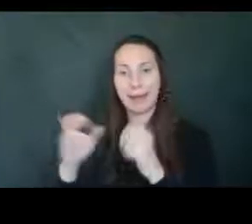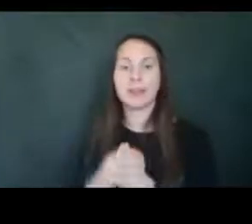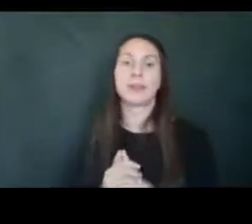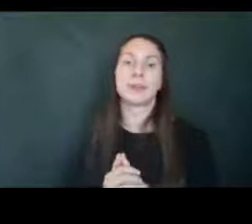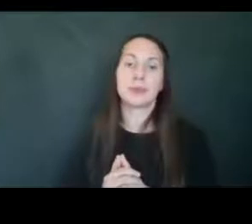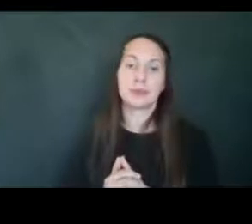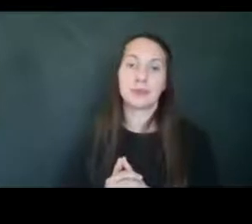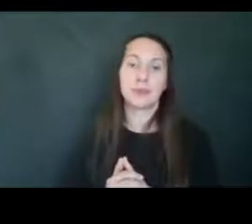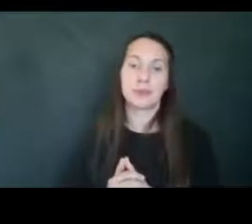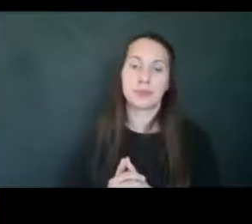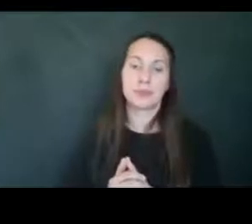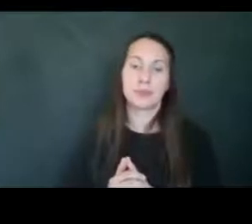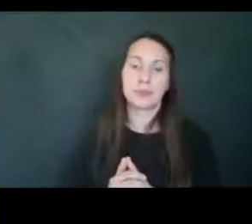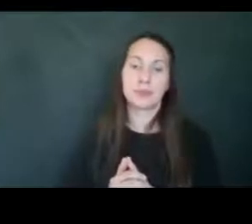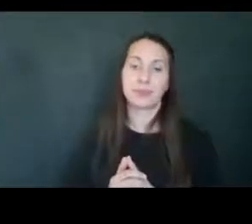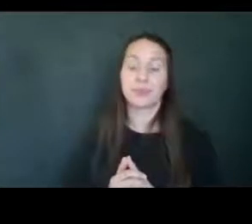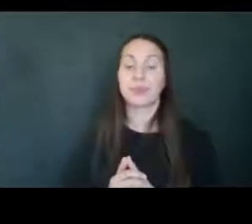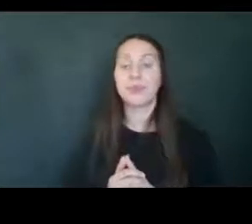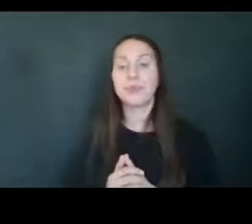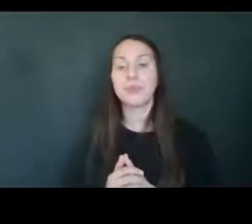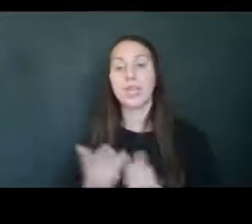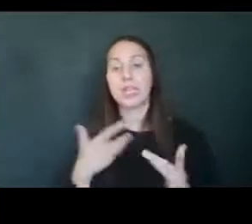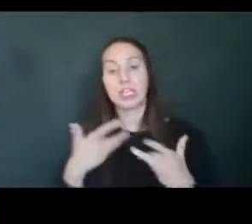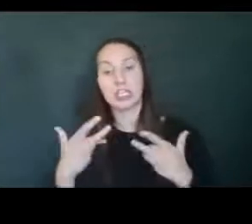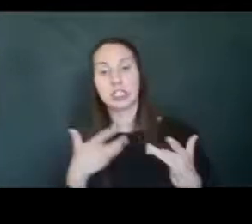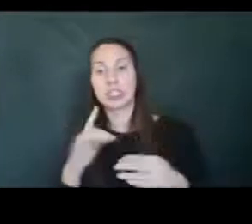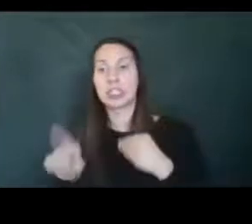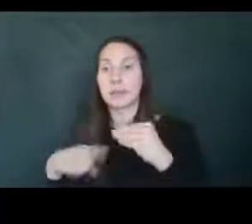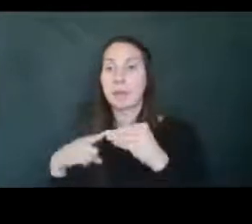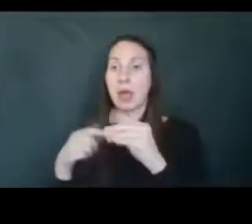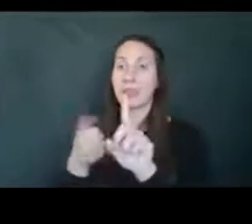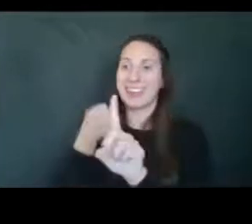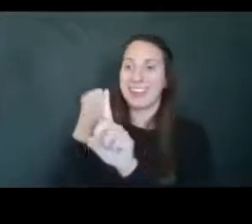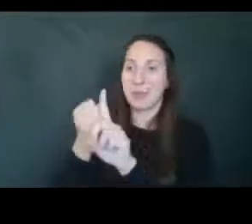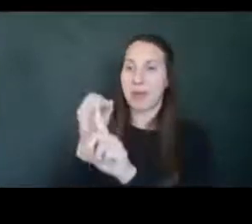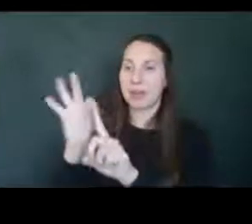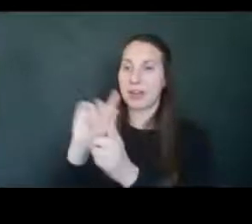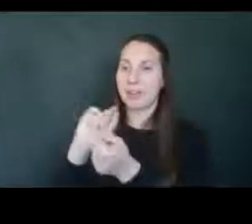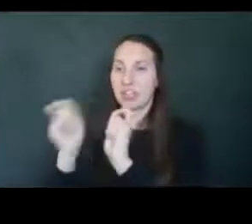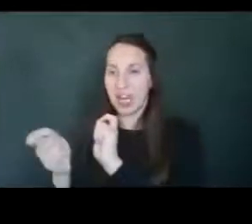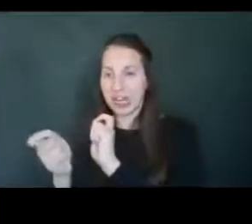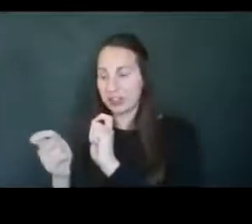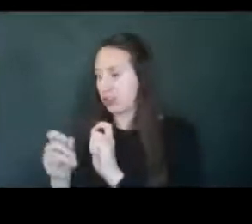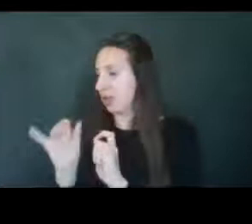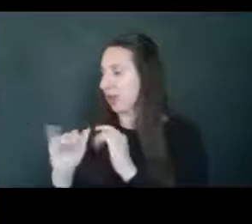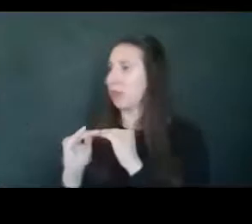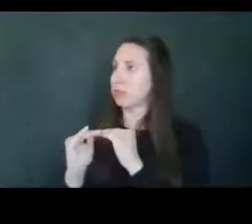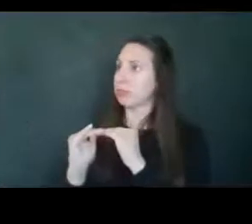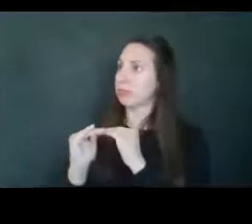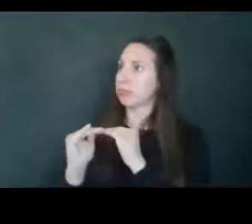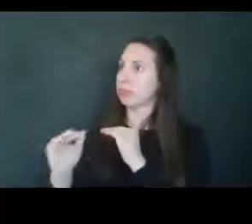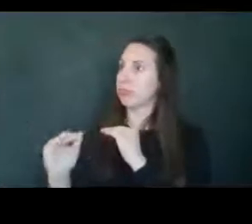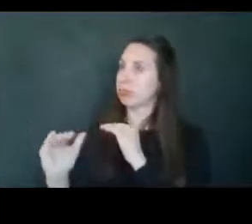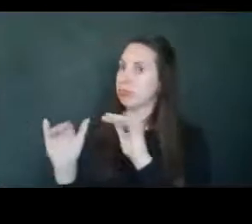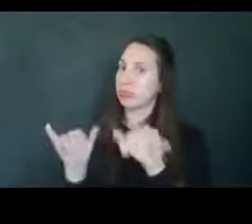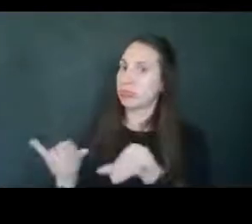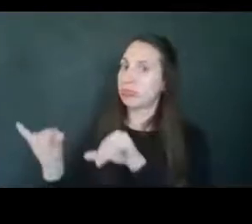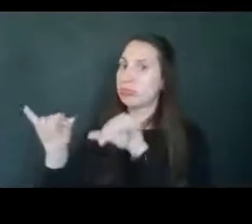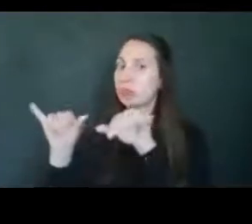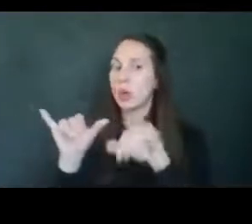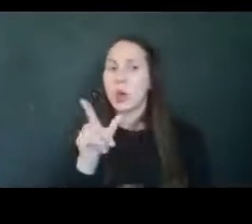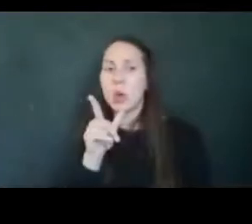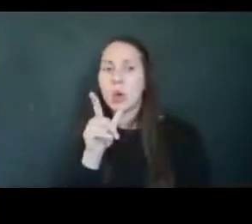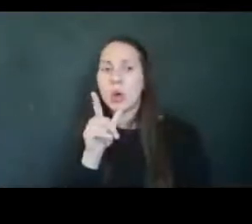The concern about the impact of change, homeostasis, who's going to start coming into